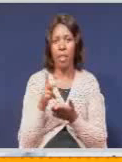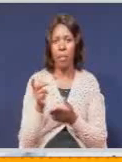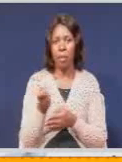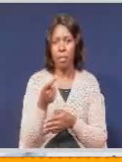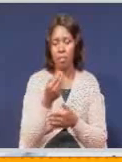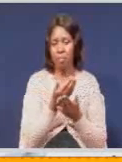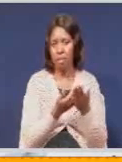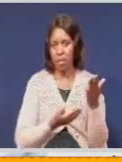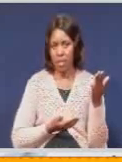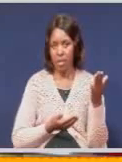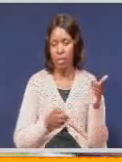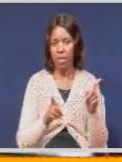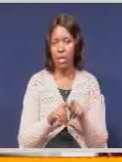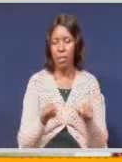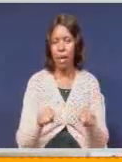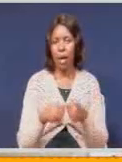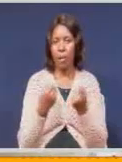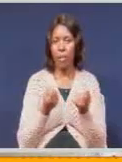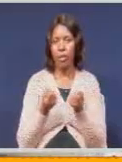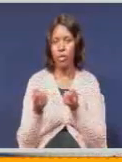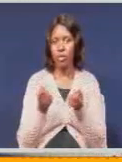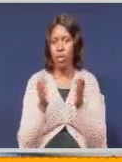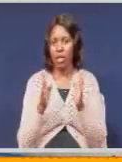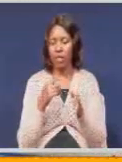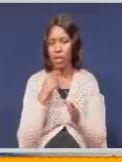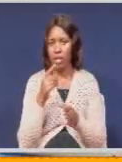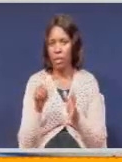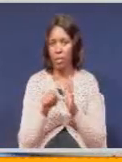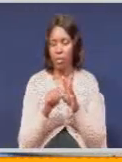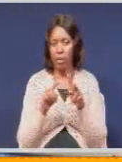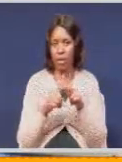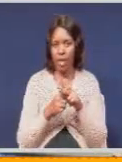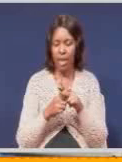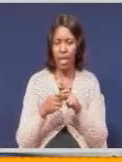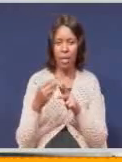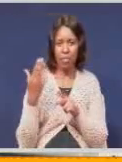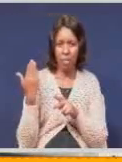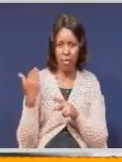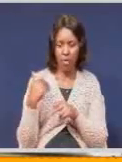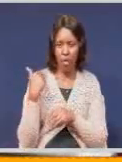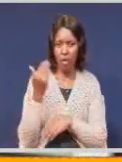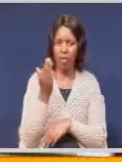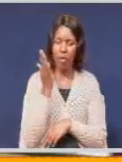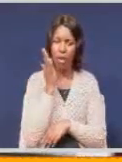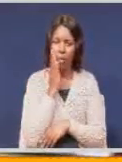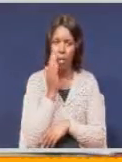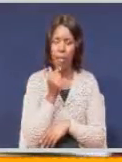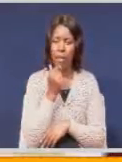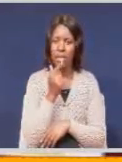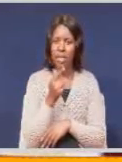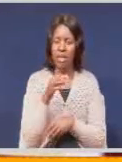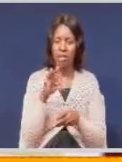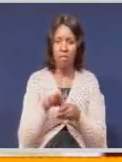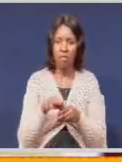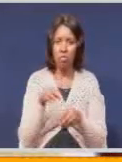did to the driver. Kana mutuma aguta dene ya mbirio mwambirio nyumanga wana kawira mwangaza kumuro te kura leta kumantere